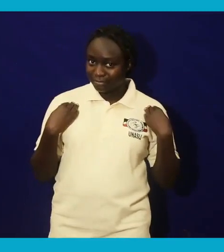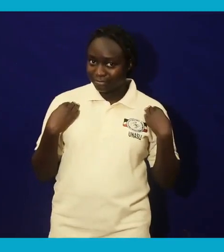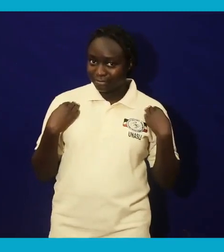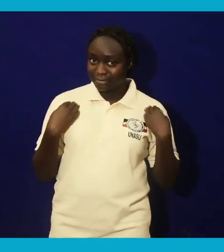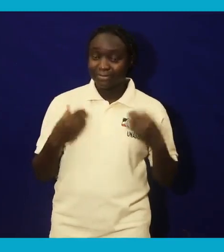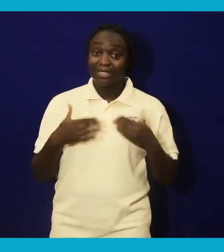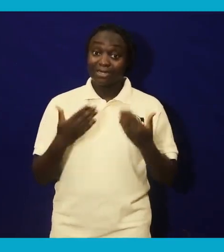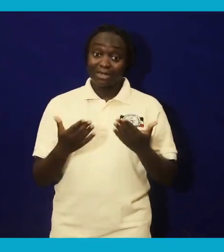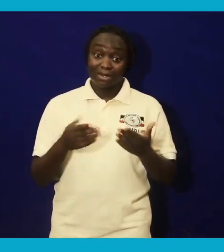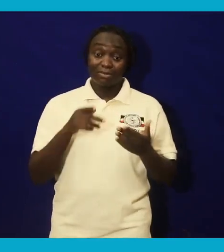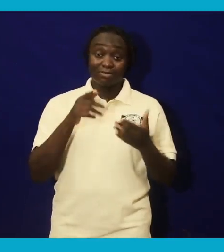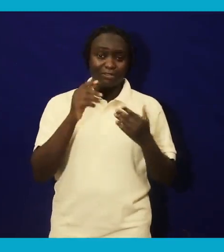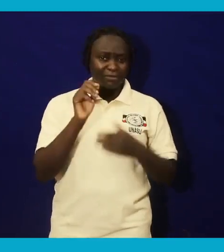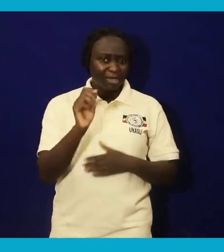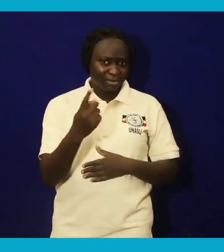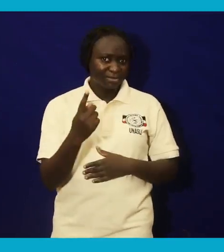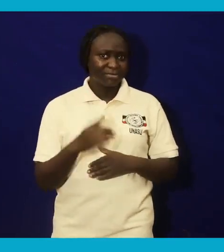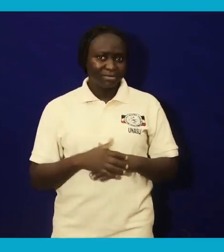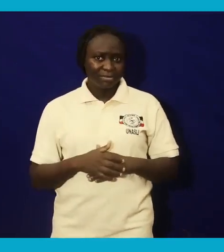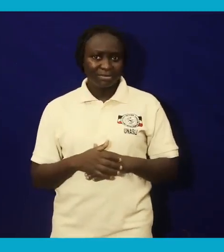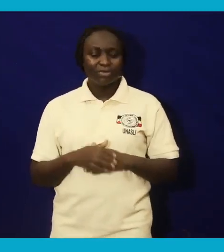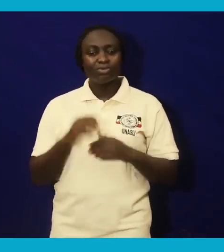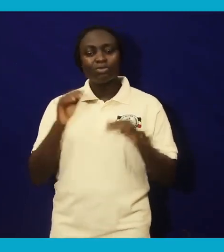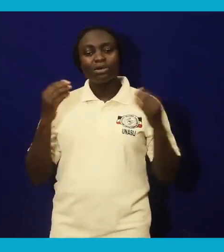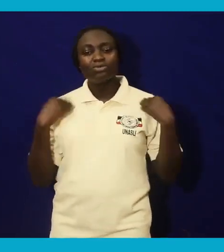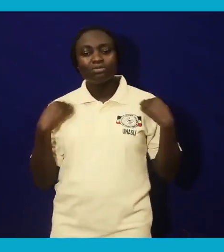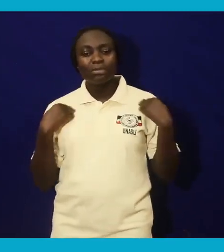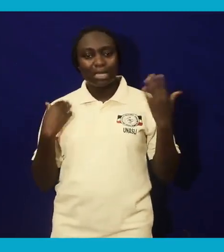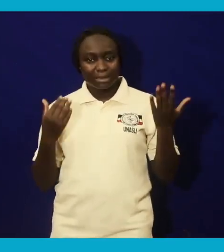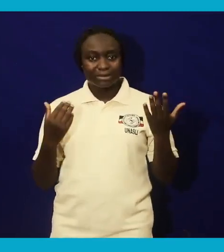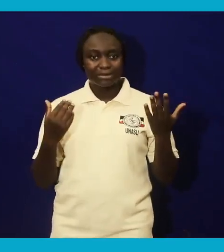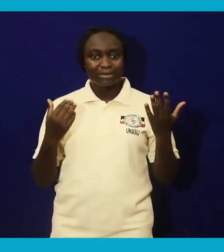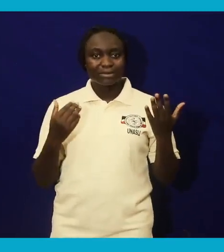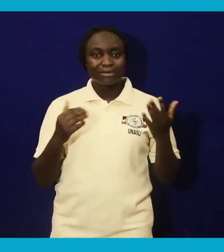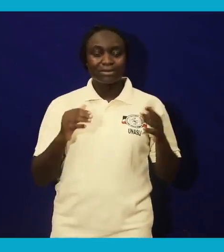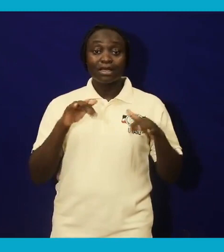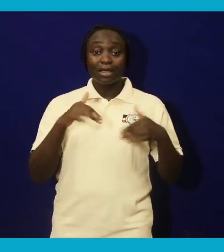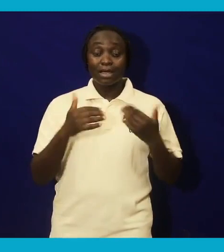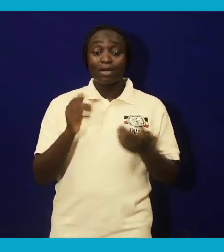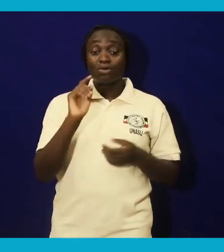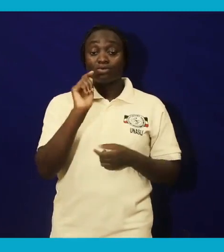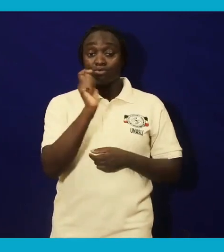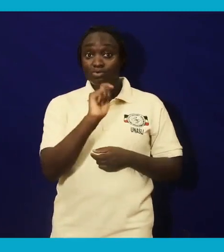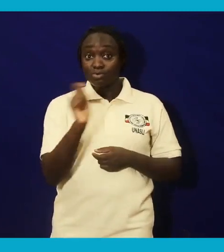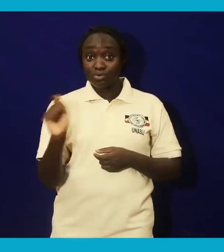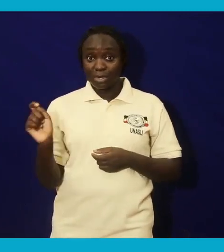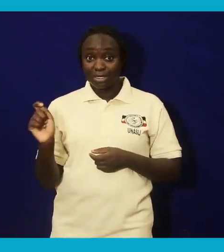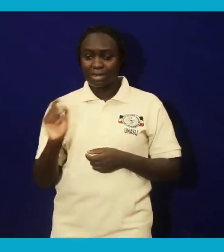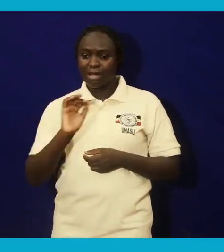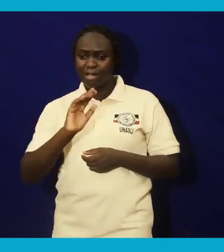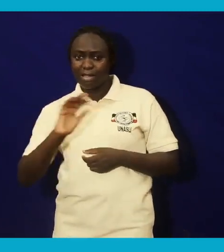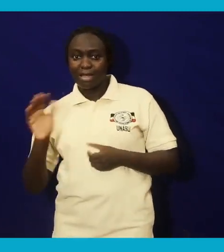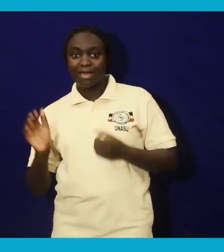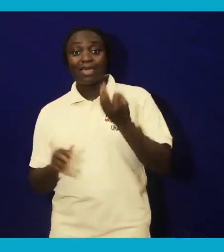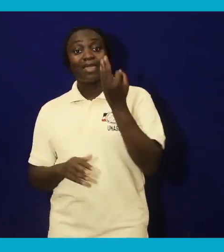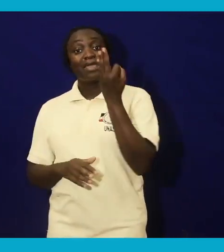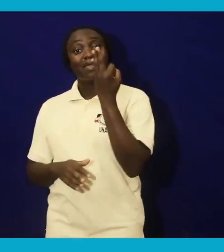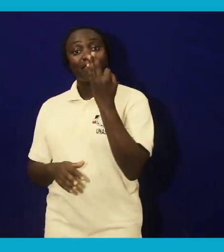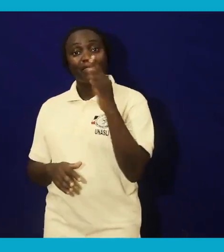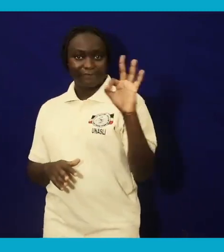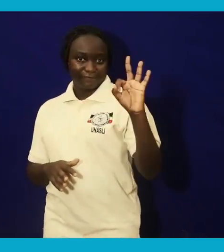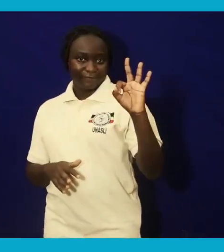we write in the books, let's first write in the air. We are going to write our letter